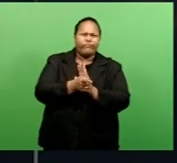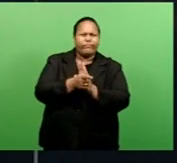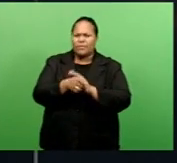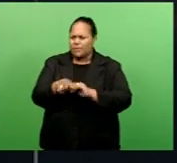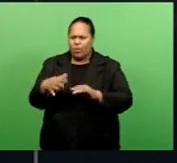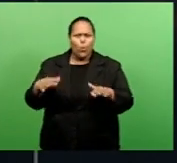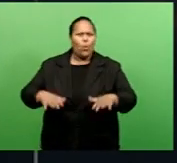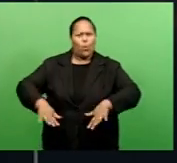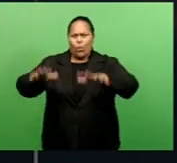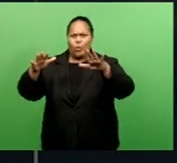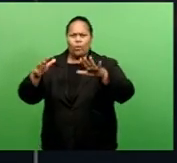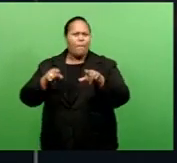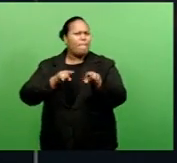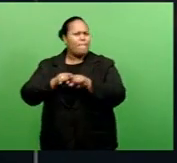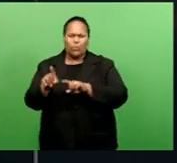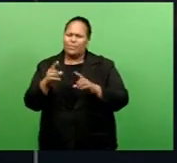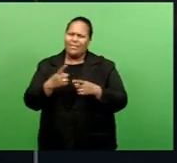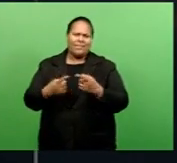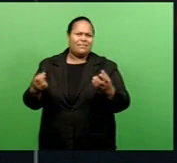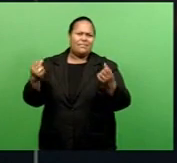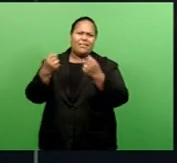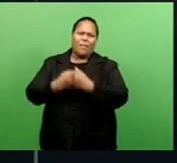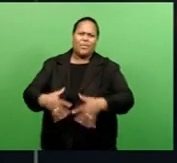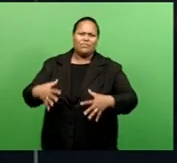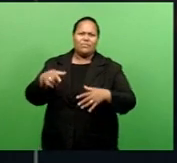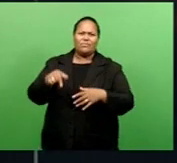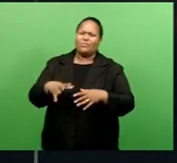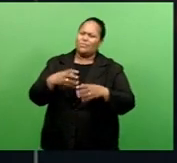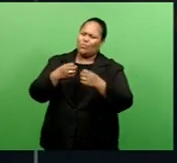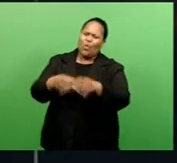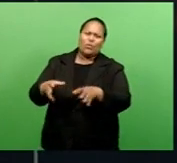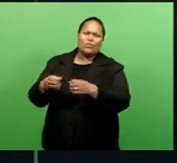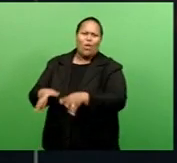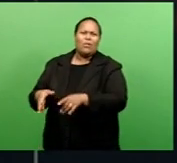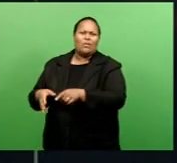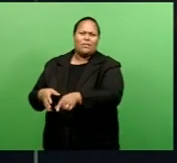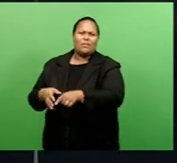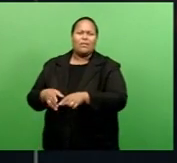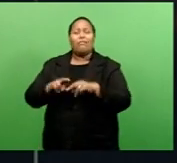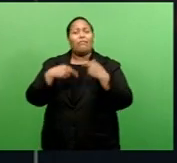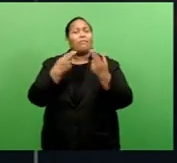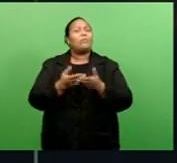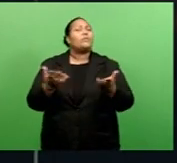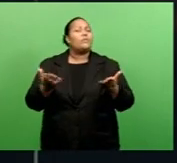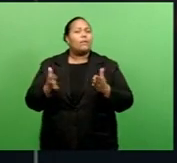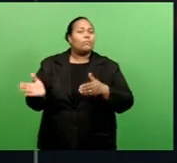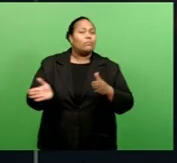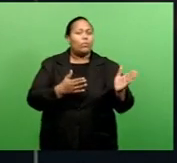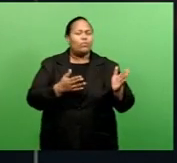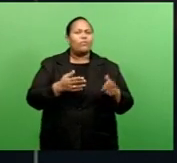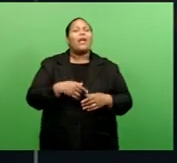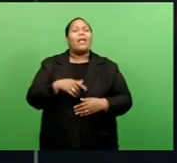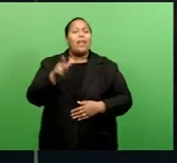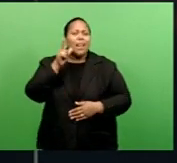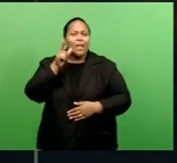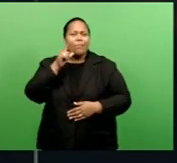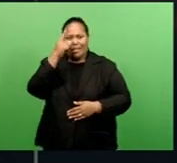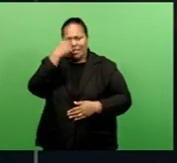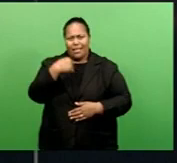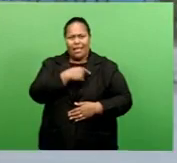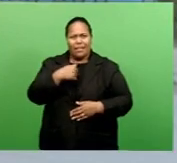a lot of their belongings were damaged. Aiden Singh reports these families have taken shelter in the Lami Catholic Church